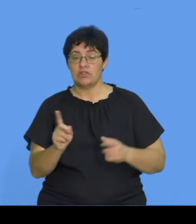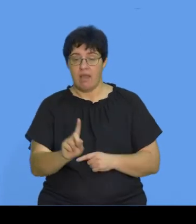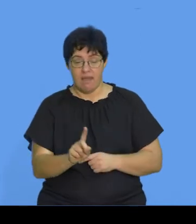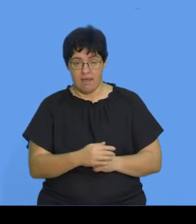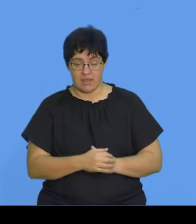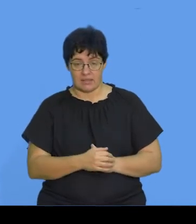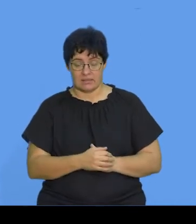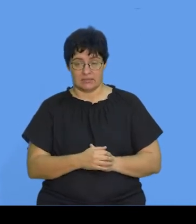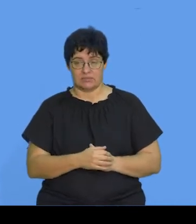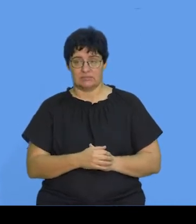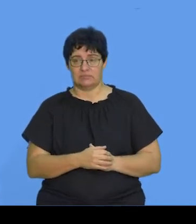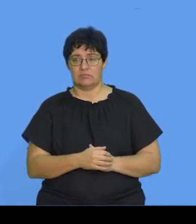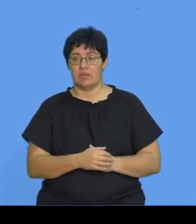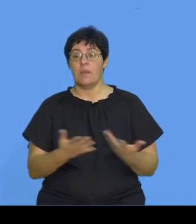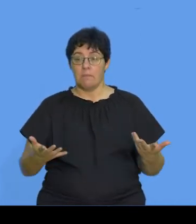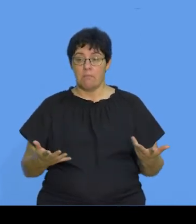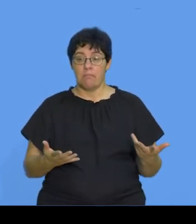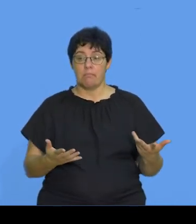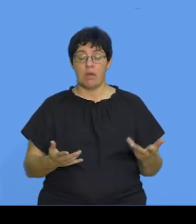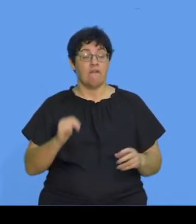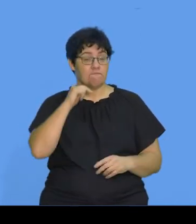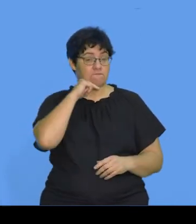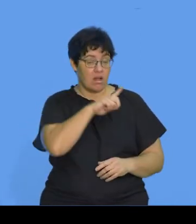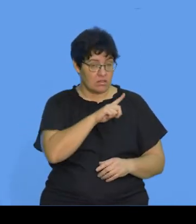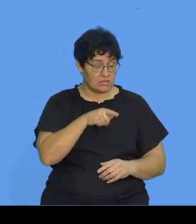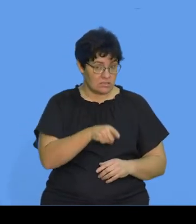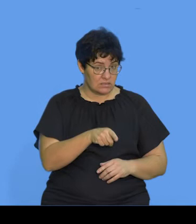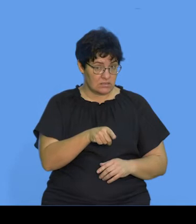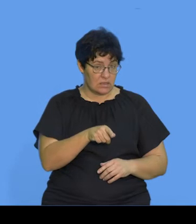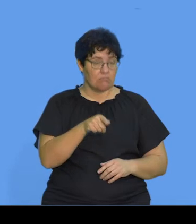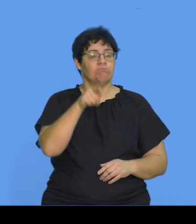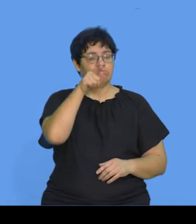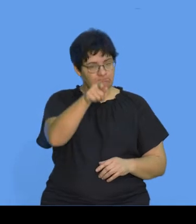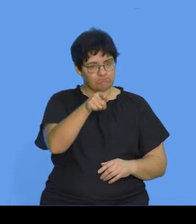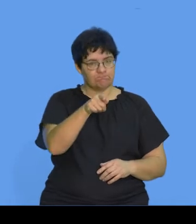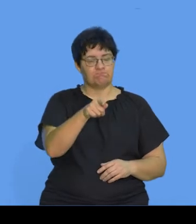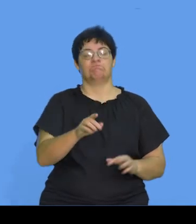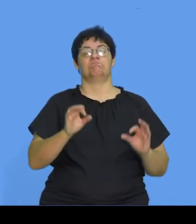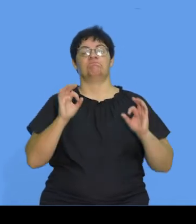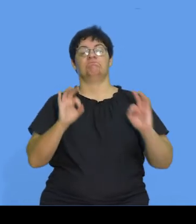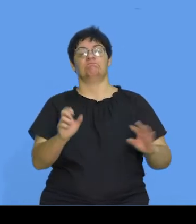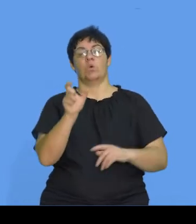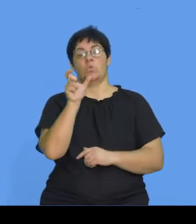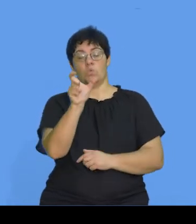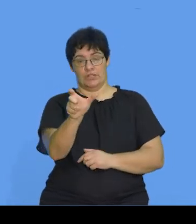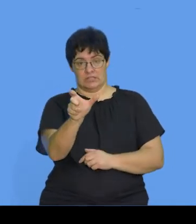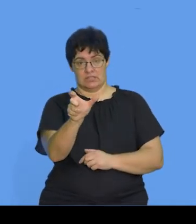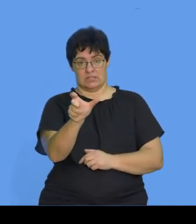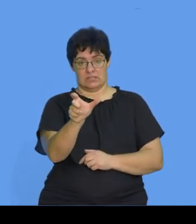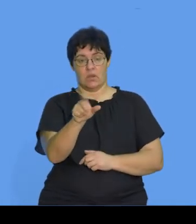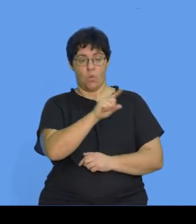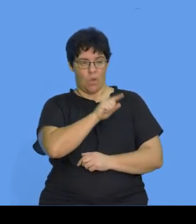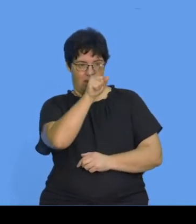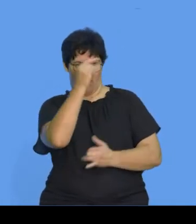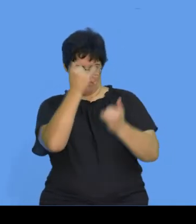It says to you, if it's false, you must write the correct word or words in